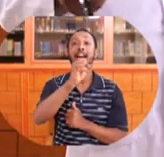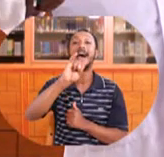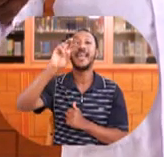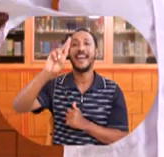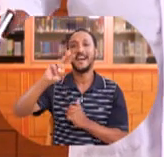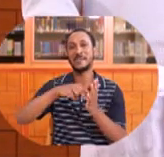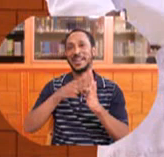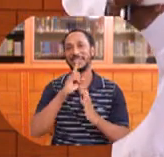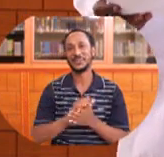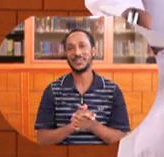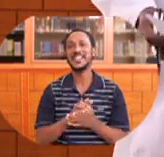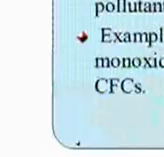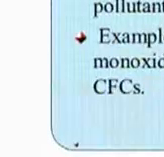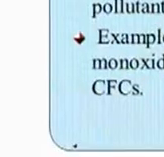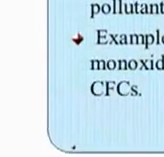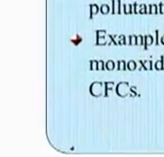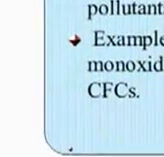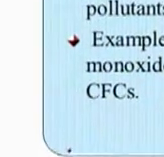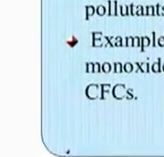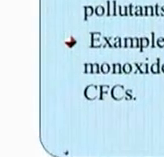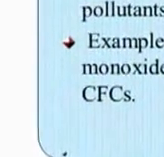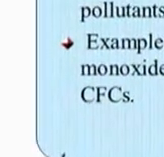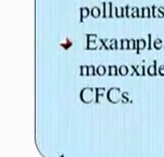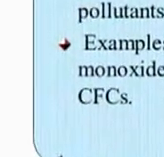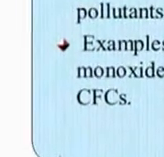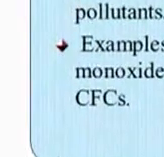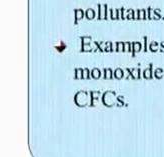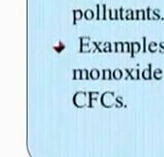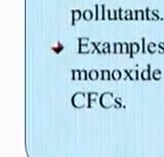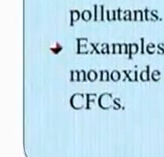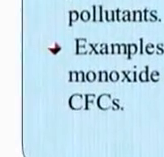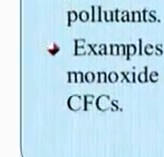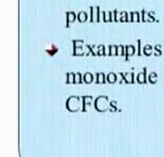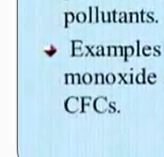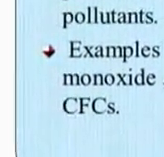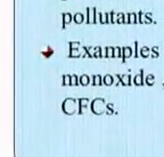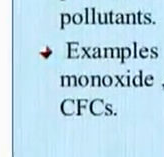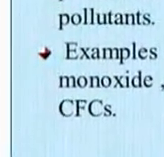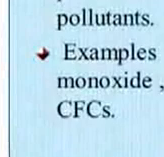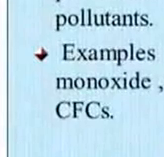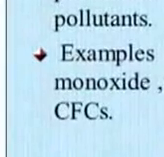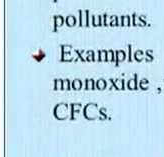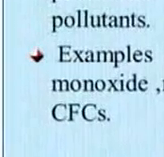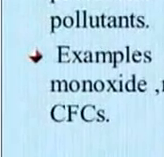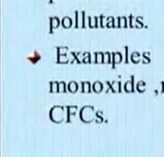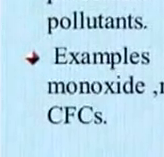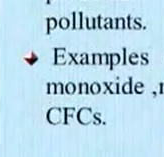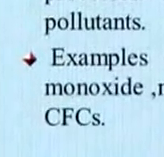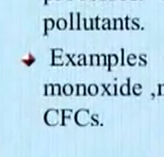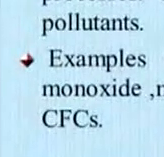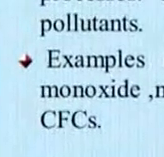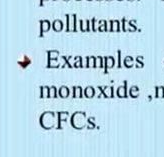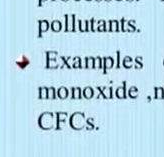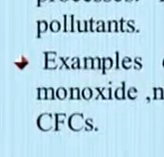Okay, let's define together. Air is a homogeneous mixture of